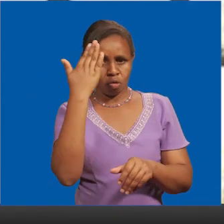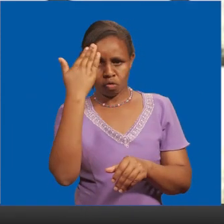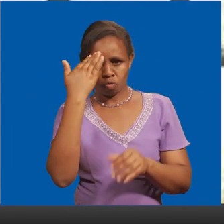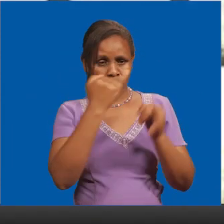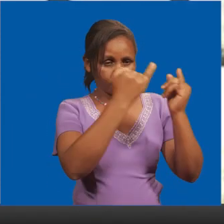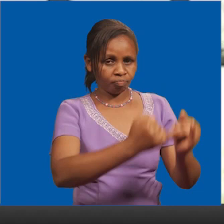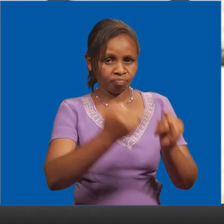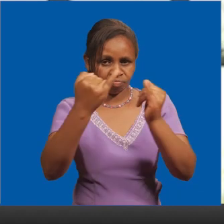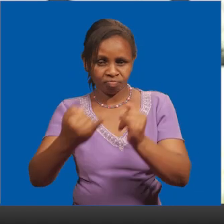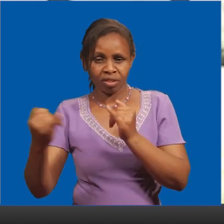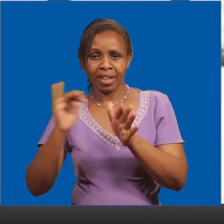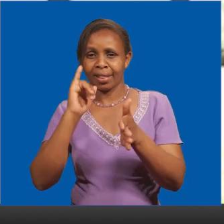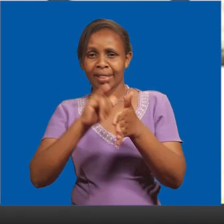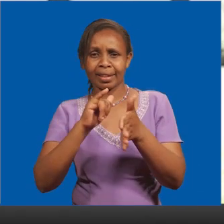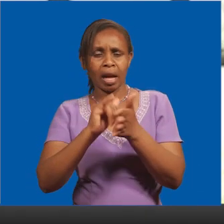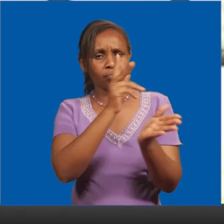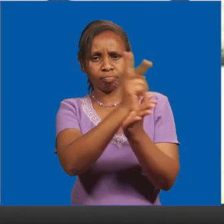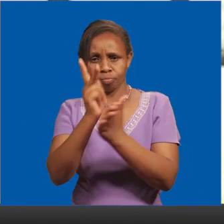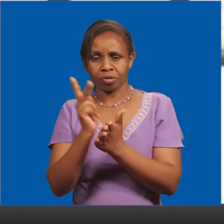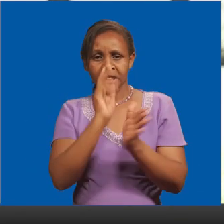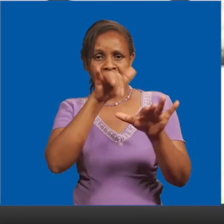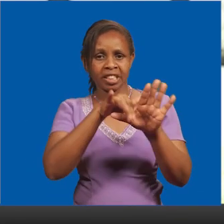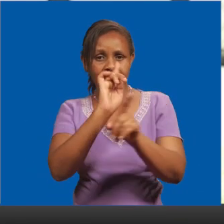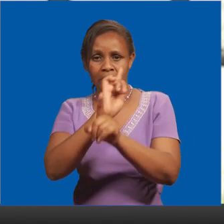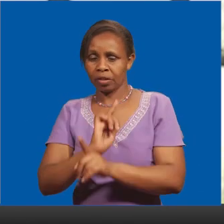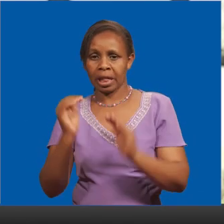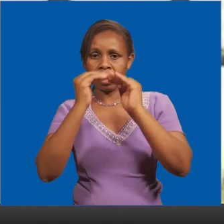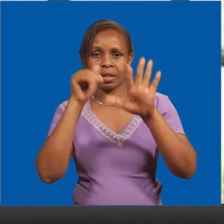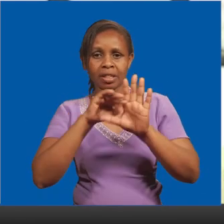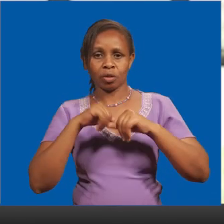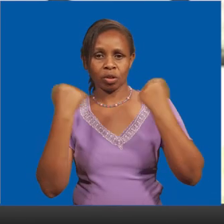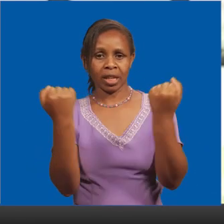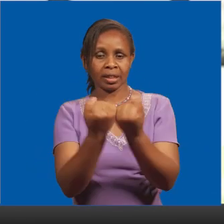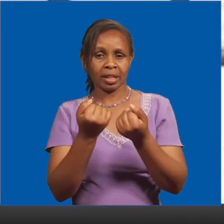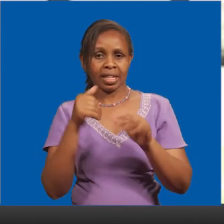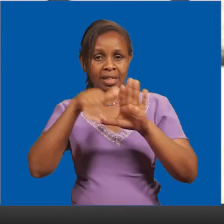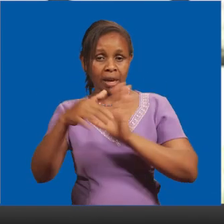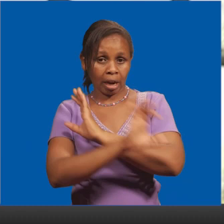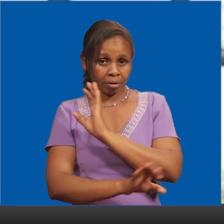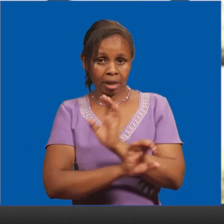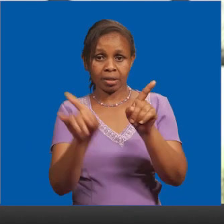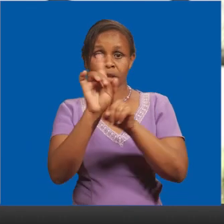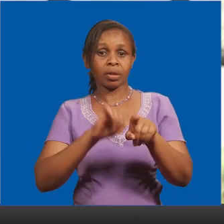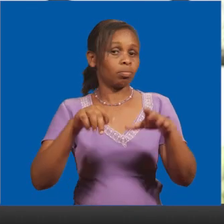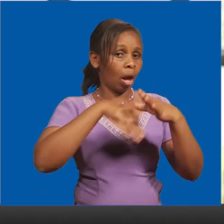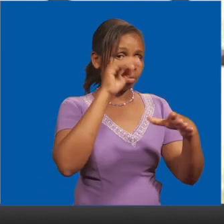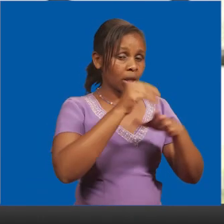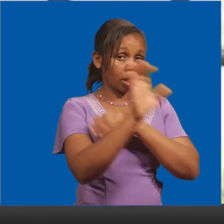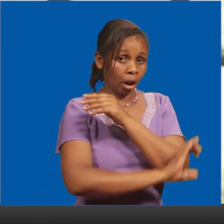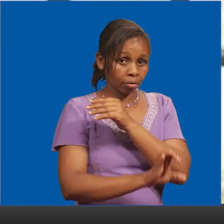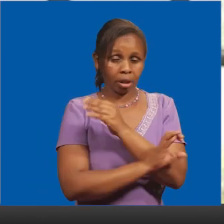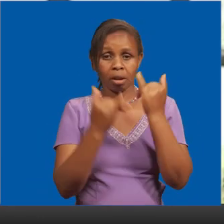many known individuals that are placed in different levels in the society, within the country